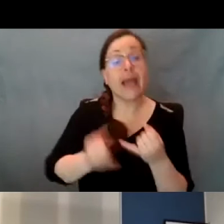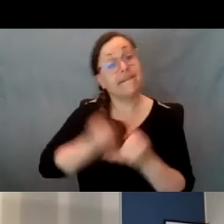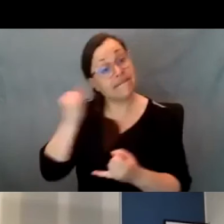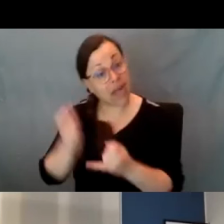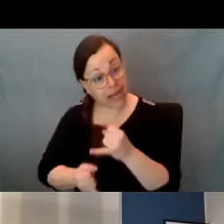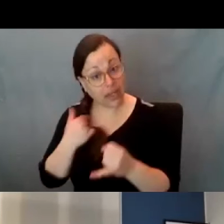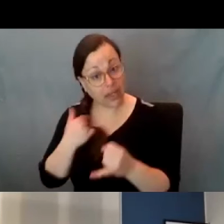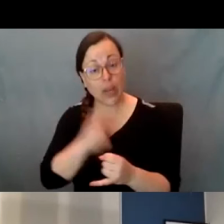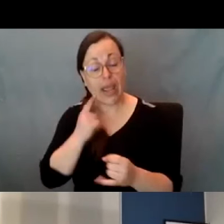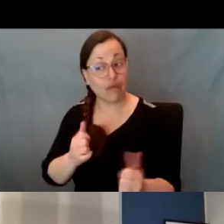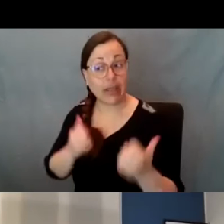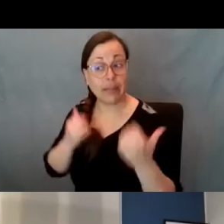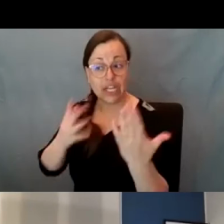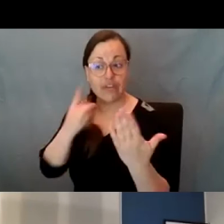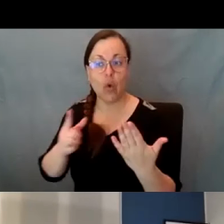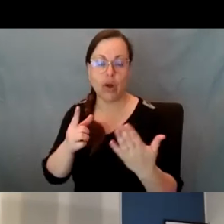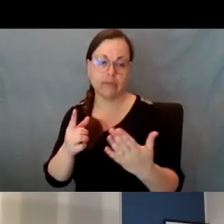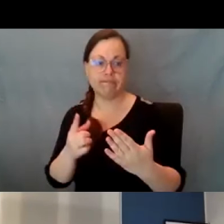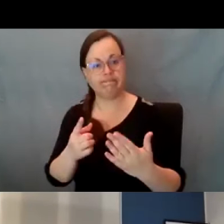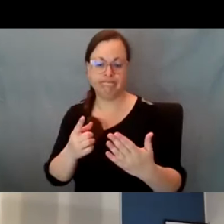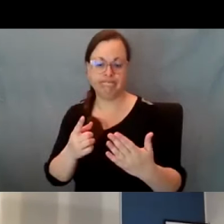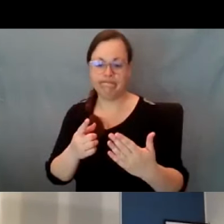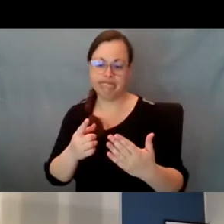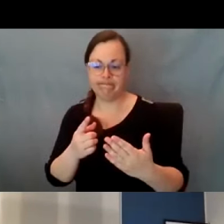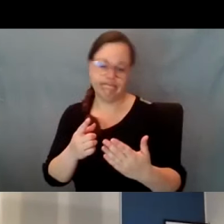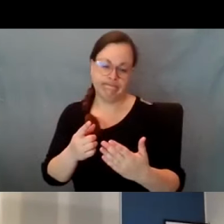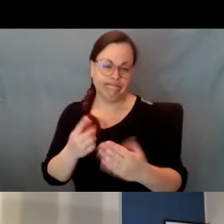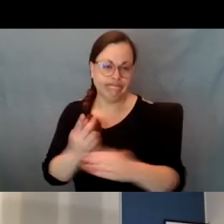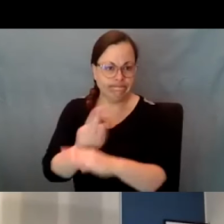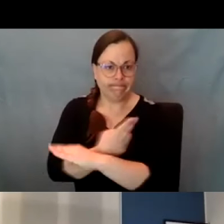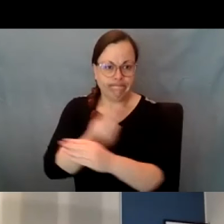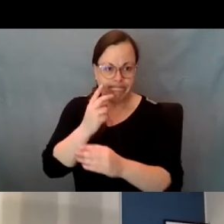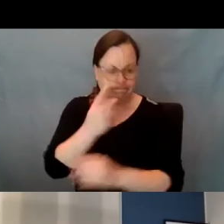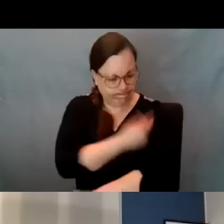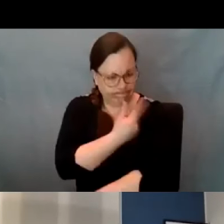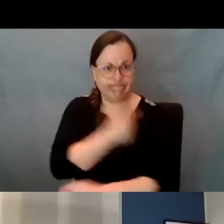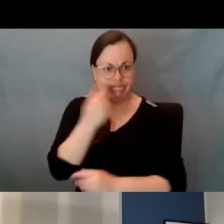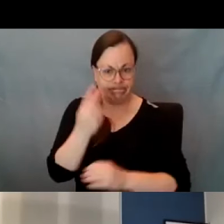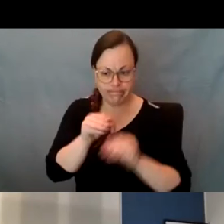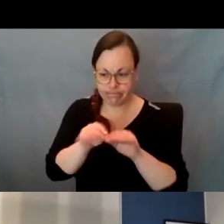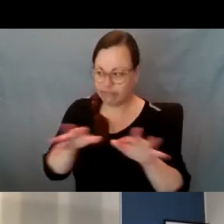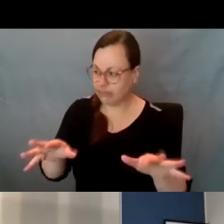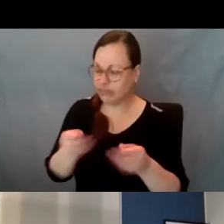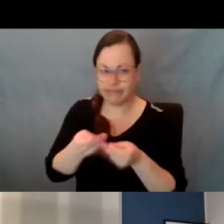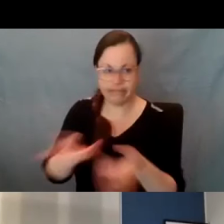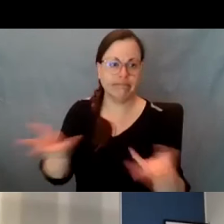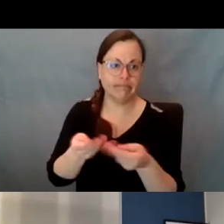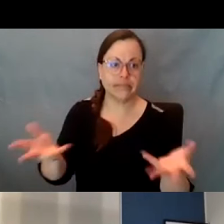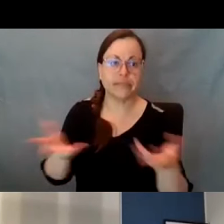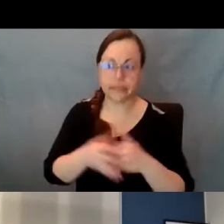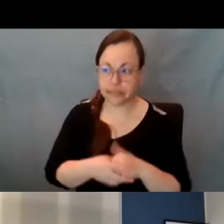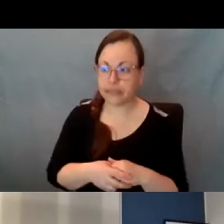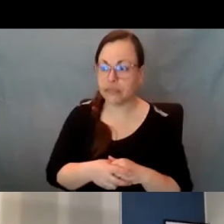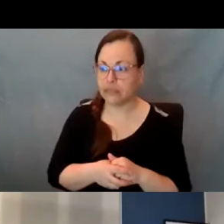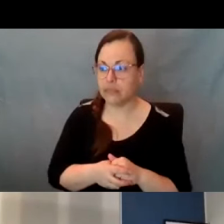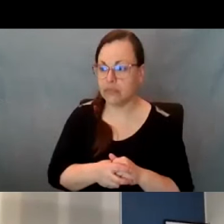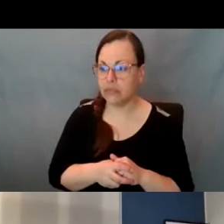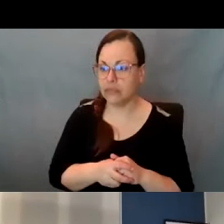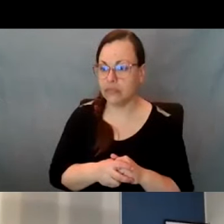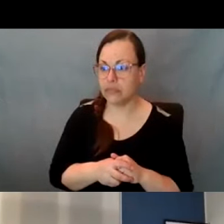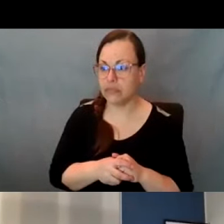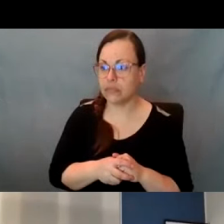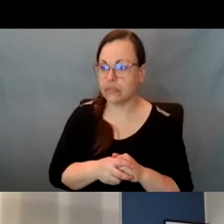for their deployment. But as we learn more about the disease and more about the effect of vaccines, can we learn how